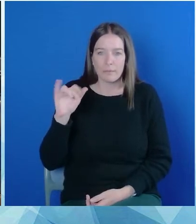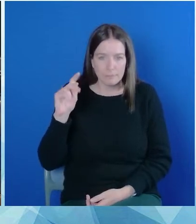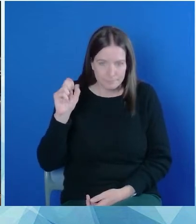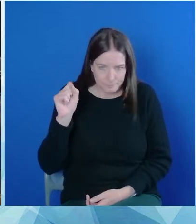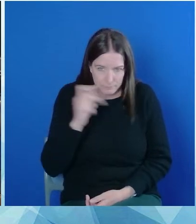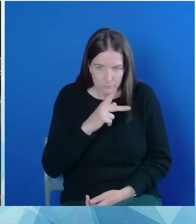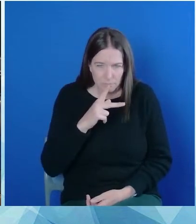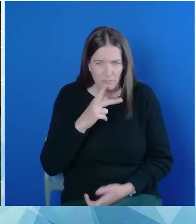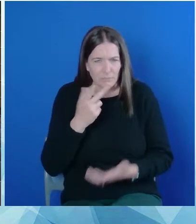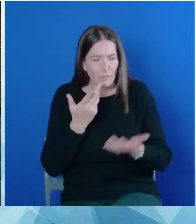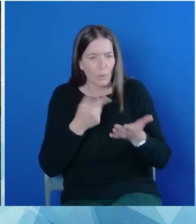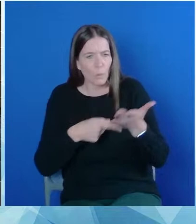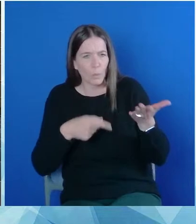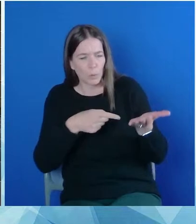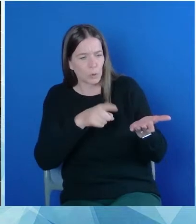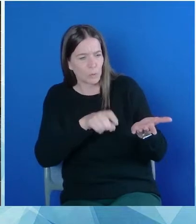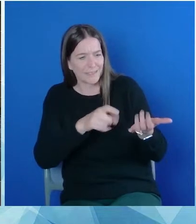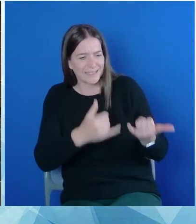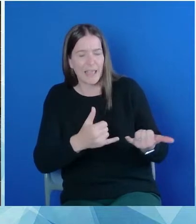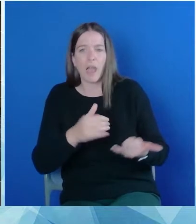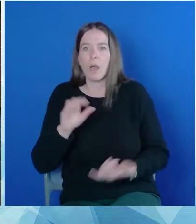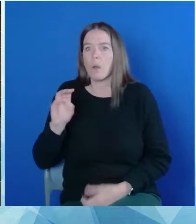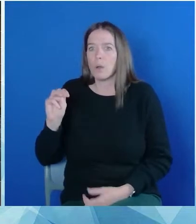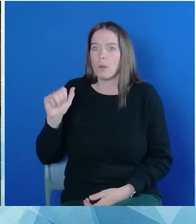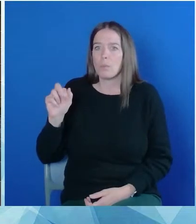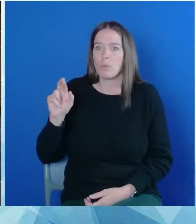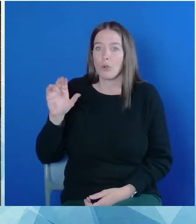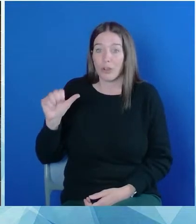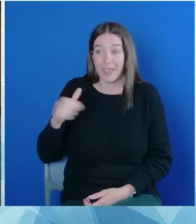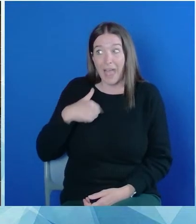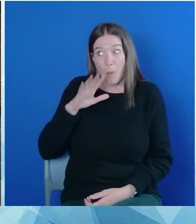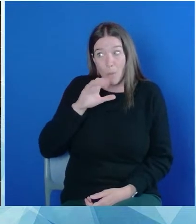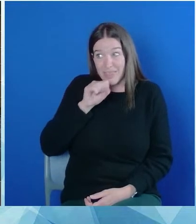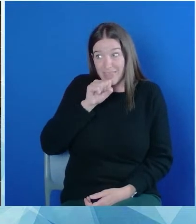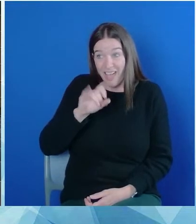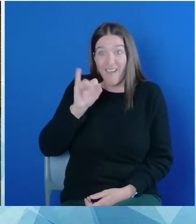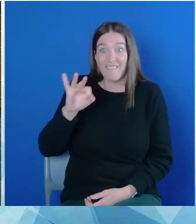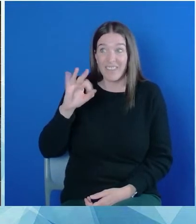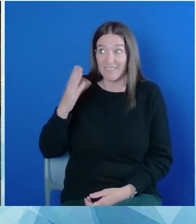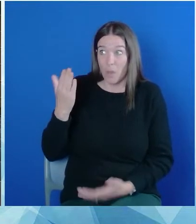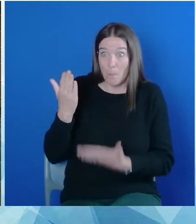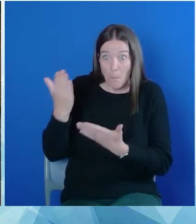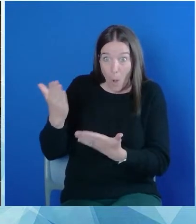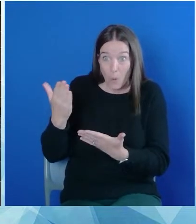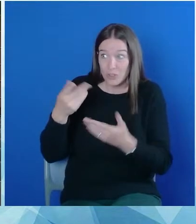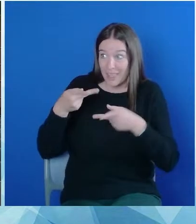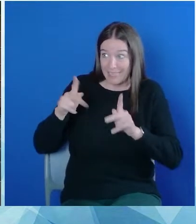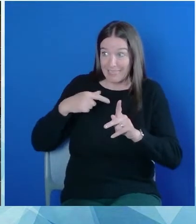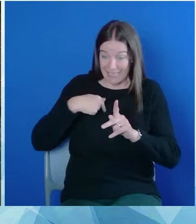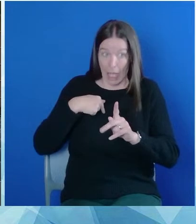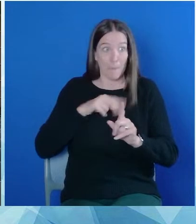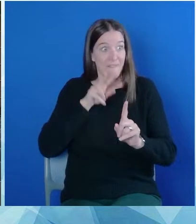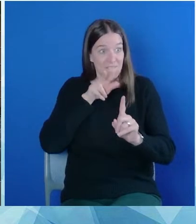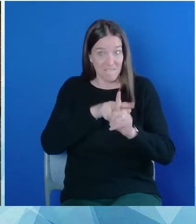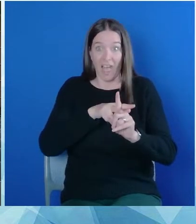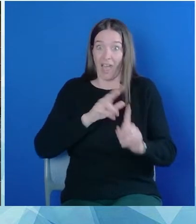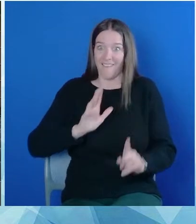I would absolutely love it if somebody would make a motion to allow me to file an official